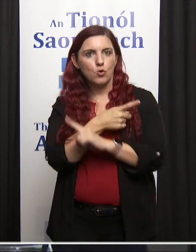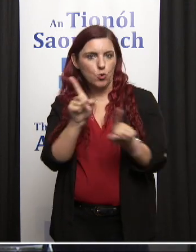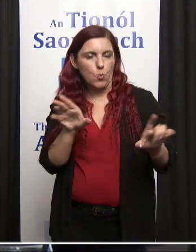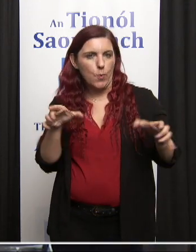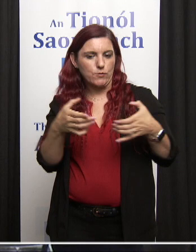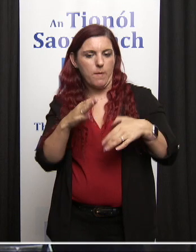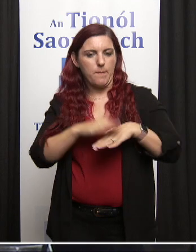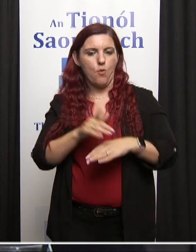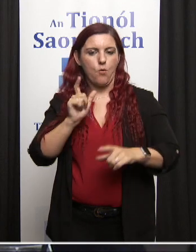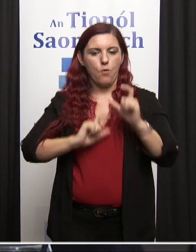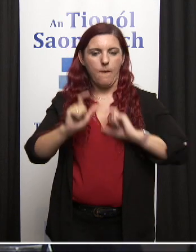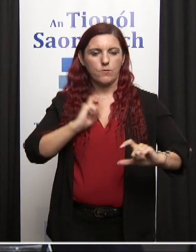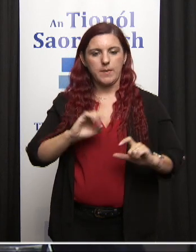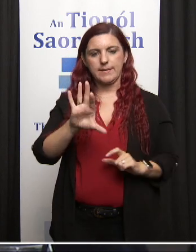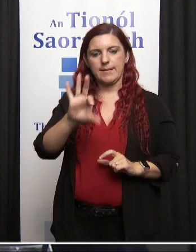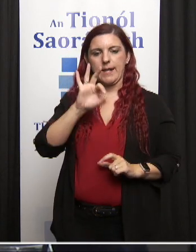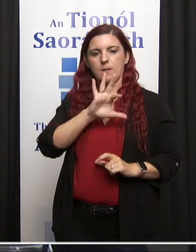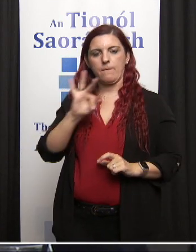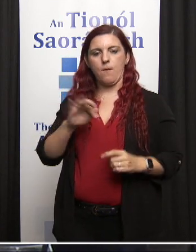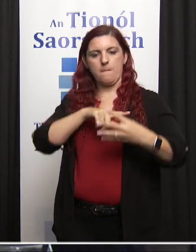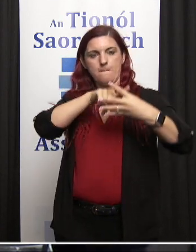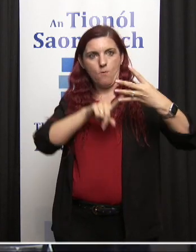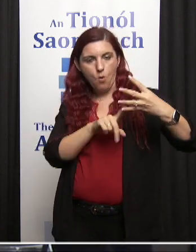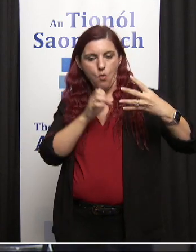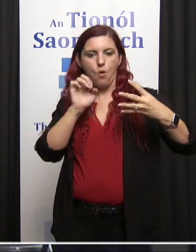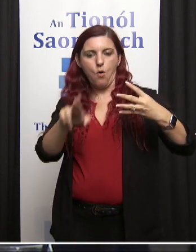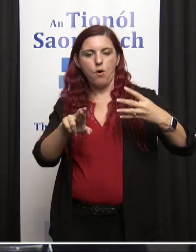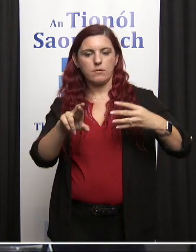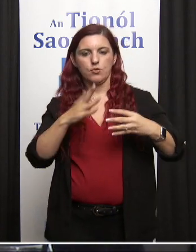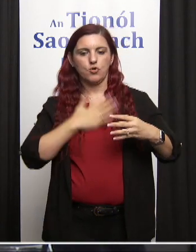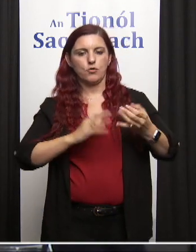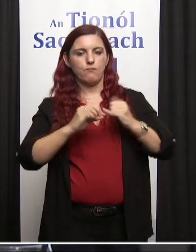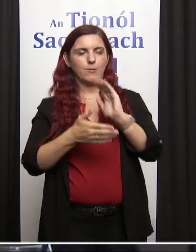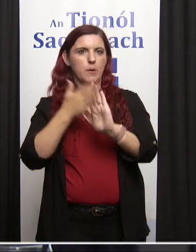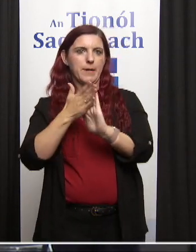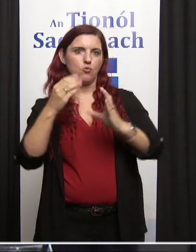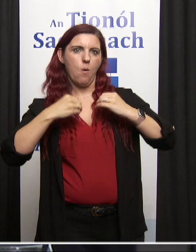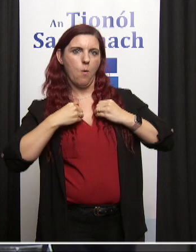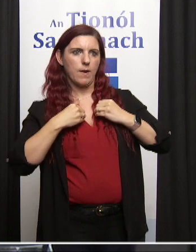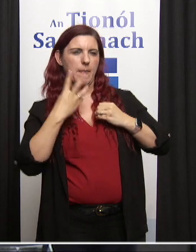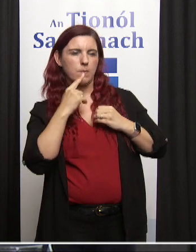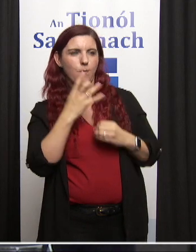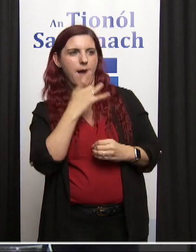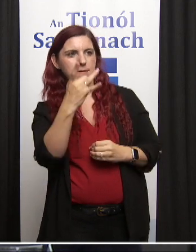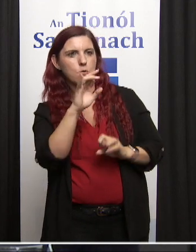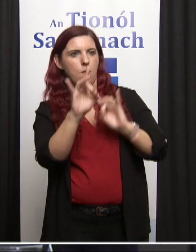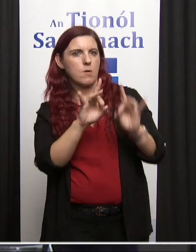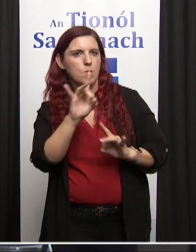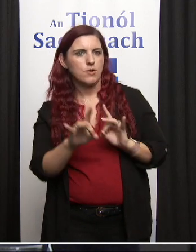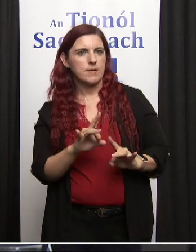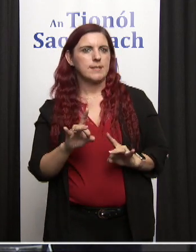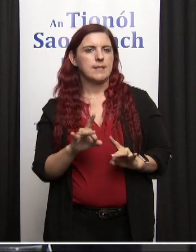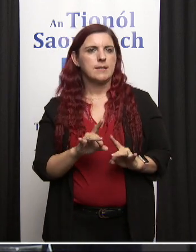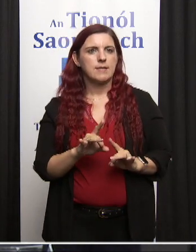more comfortable selecting from a series of models or simply trying to build your own by asking a whole series of